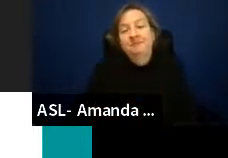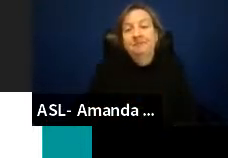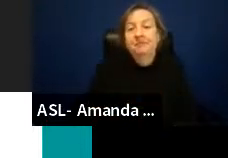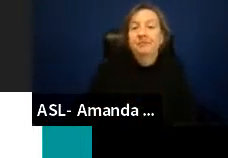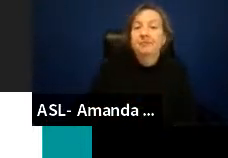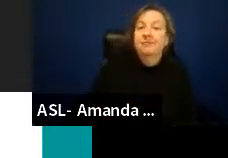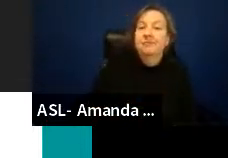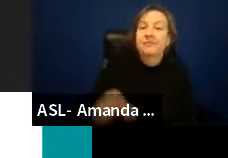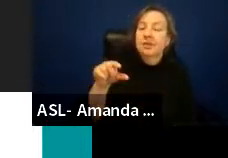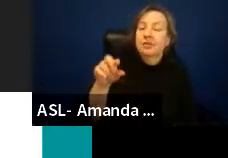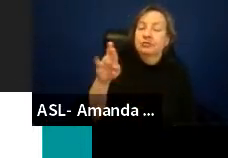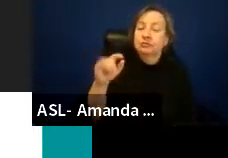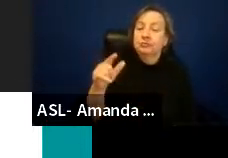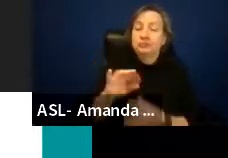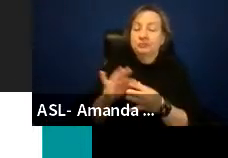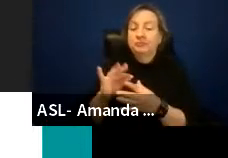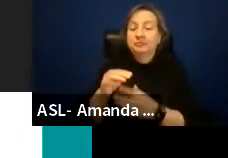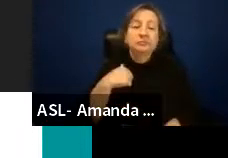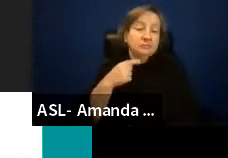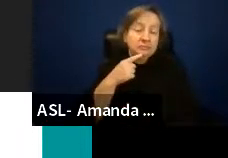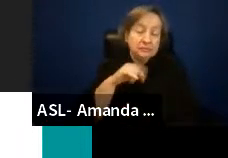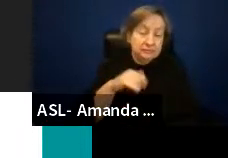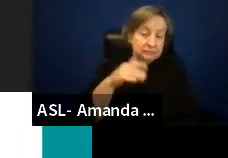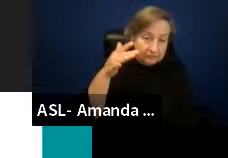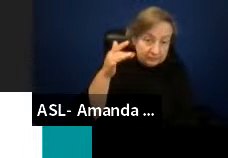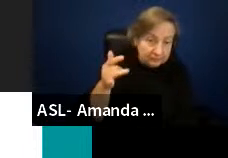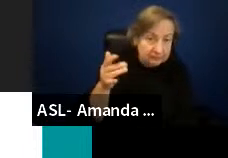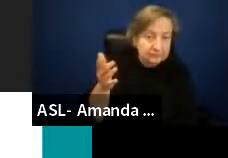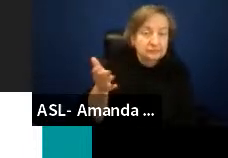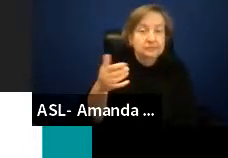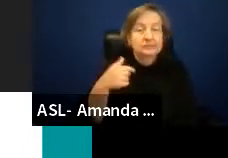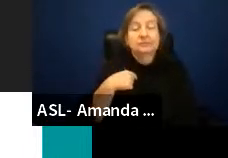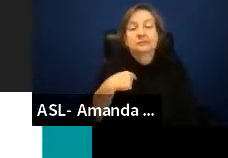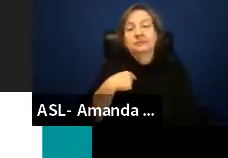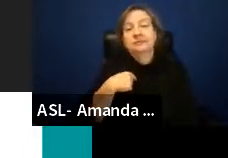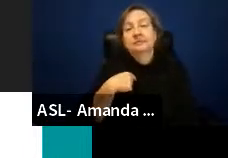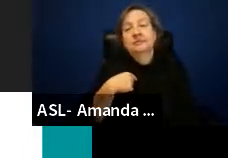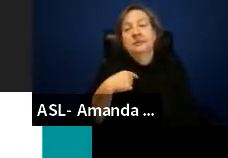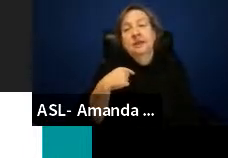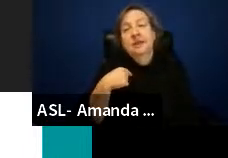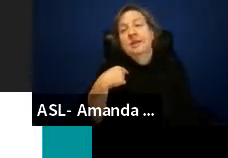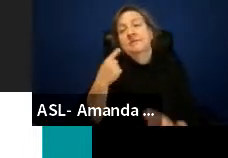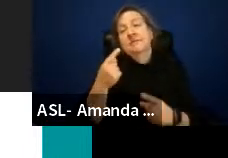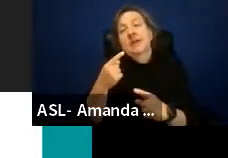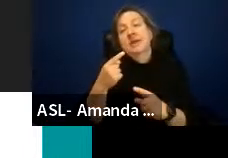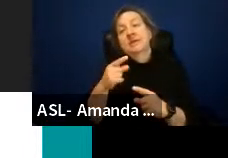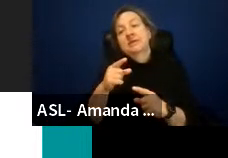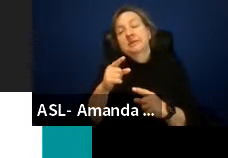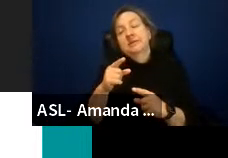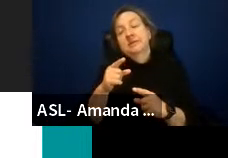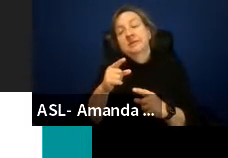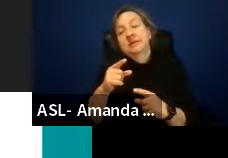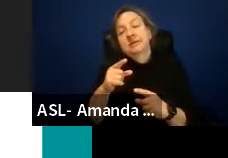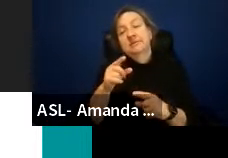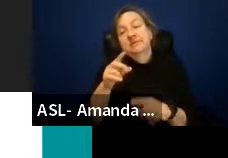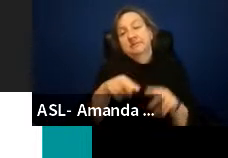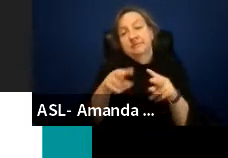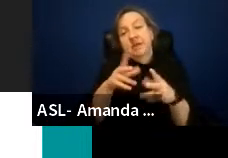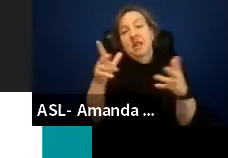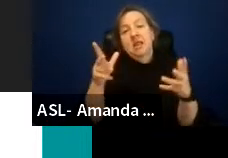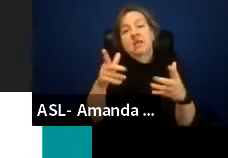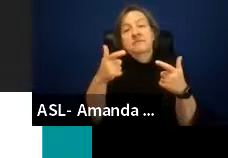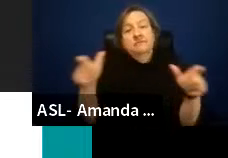So I say this to say, I've been associated with a lot of large